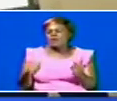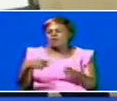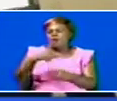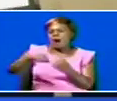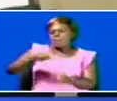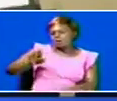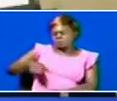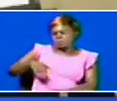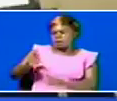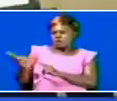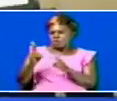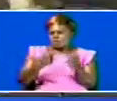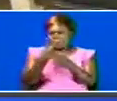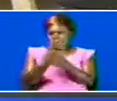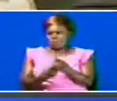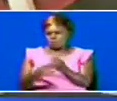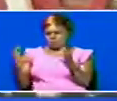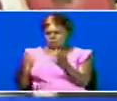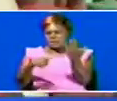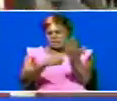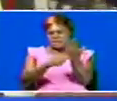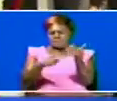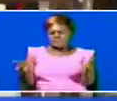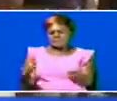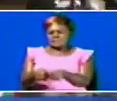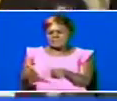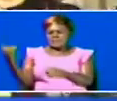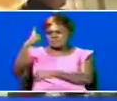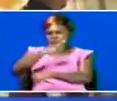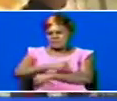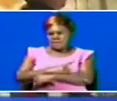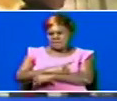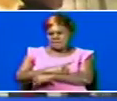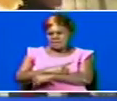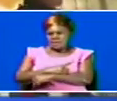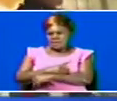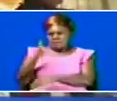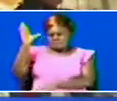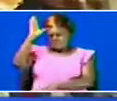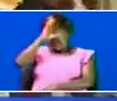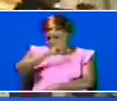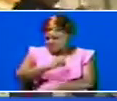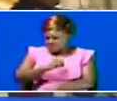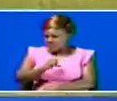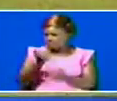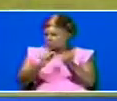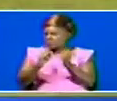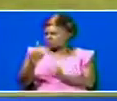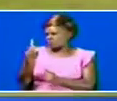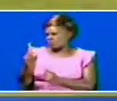The tradition has seen both teams get named on the same day. But is missing just one tournament a big deal for the team?